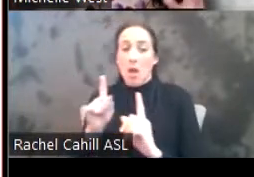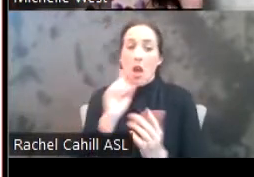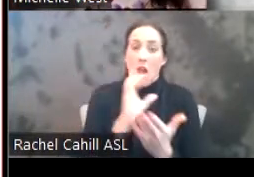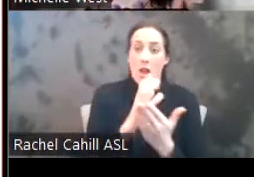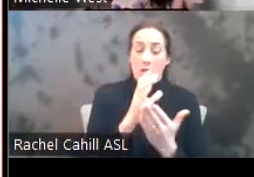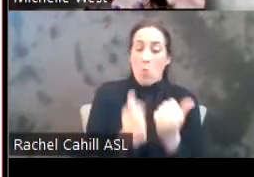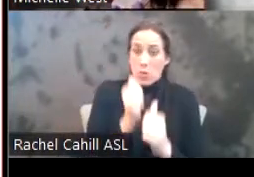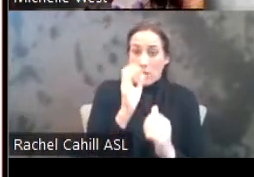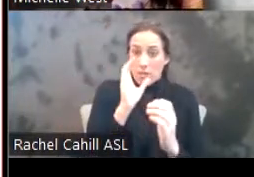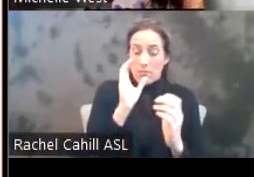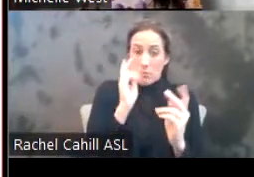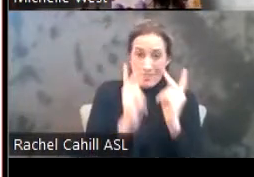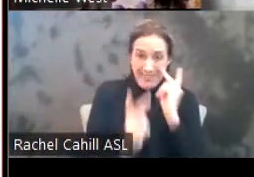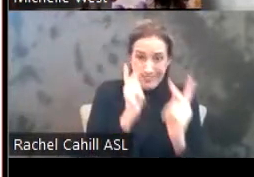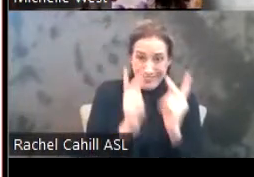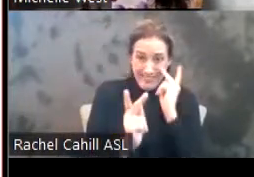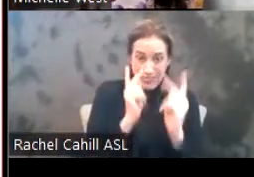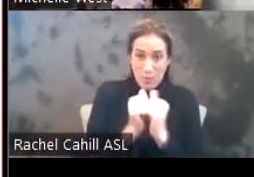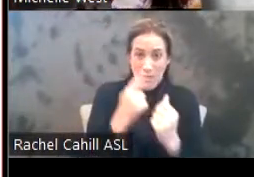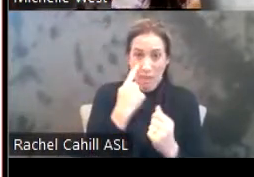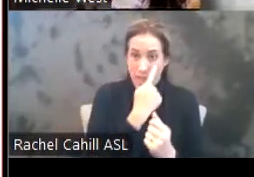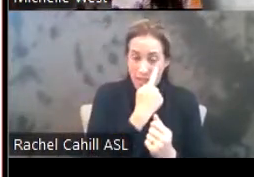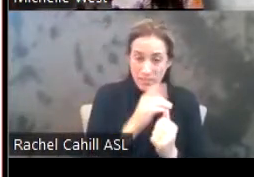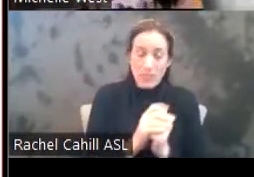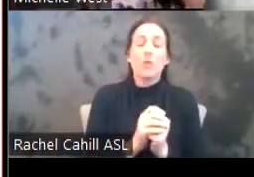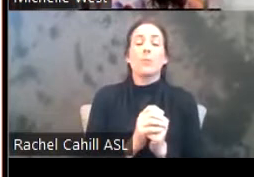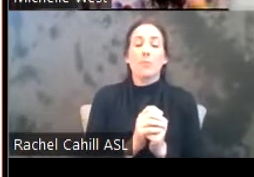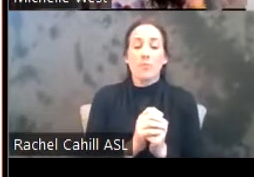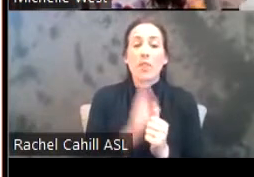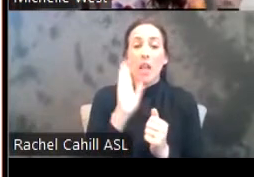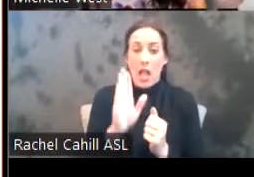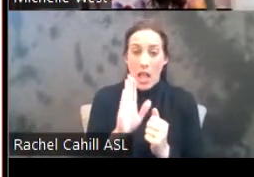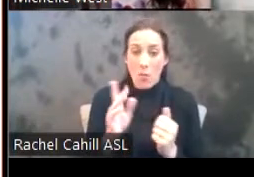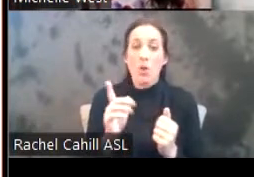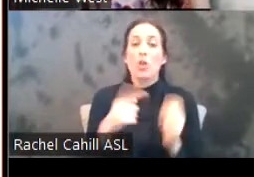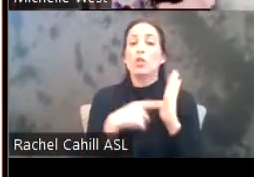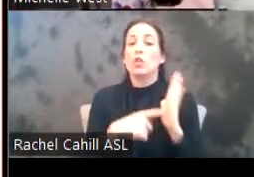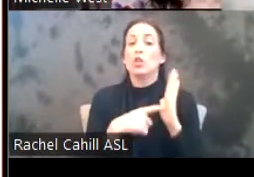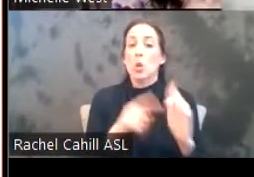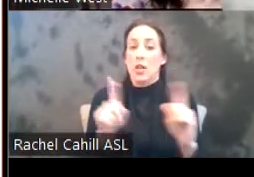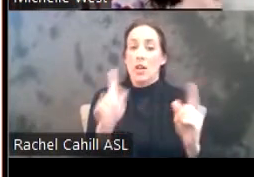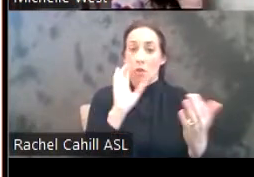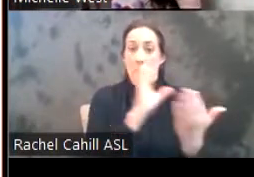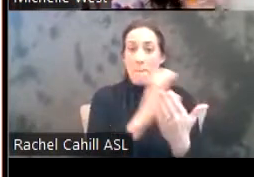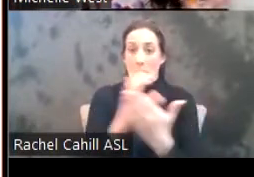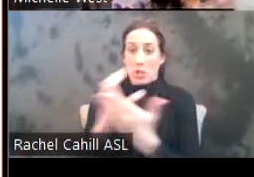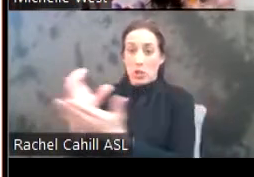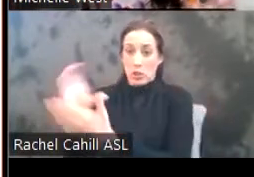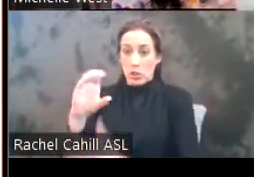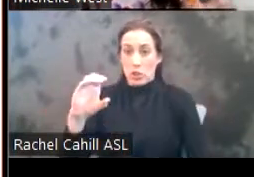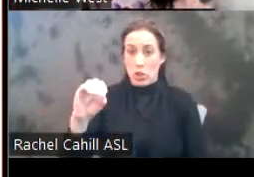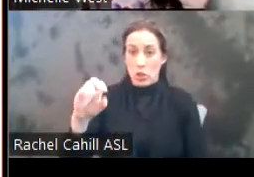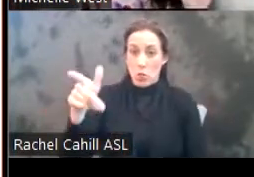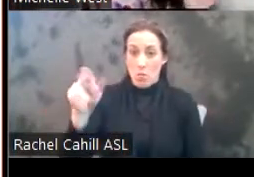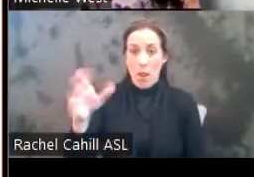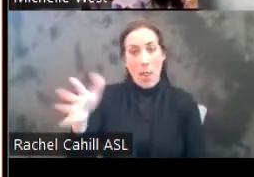We're looking at the visual aspect of this. So I'm going to flip through these coupons and I want you to pay attention. I'm going to flip through sort of